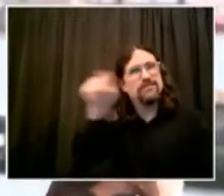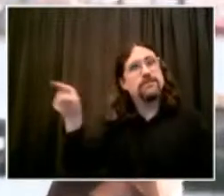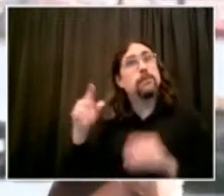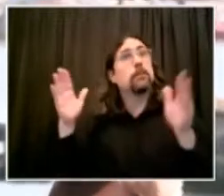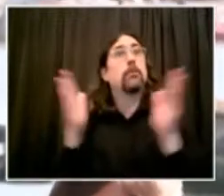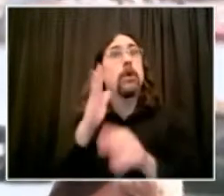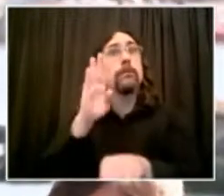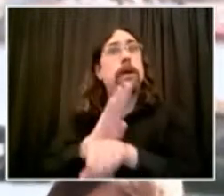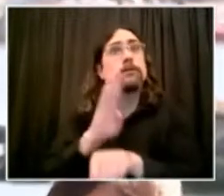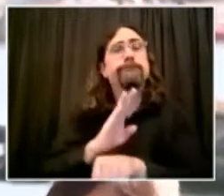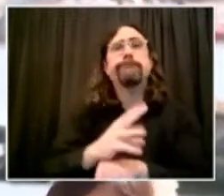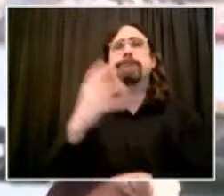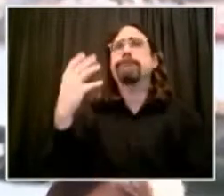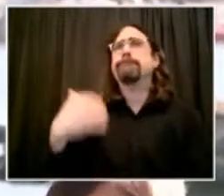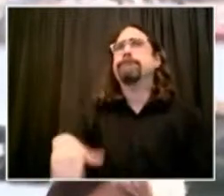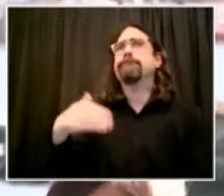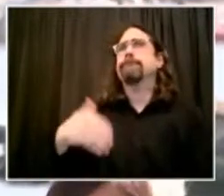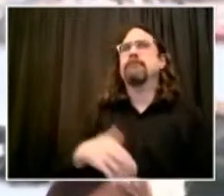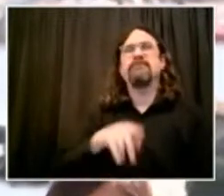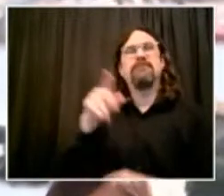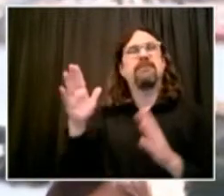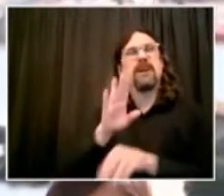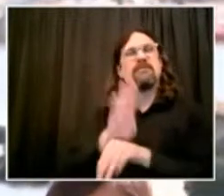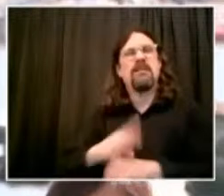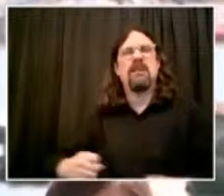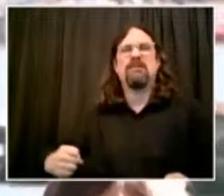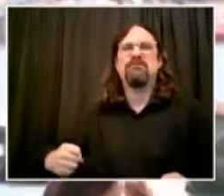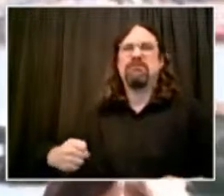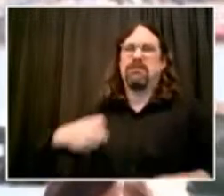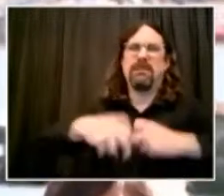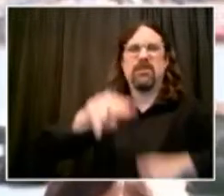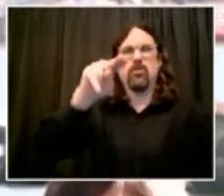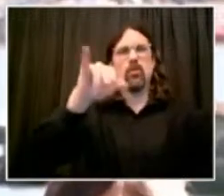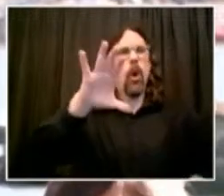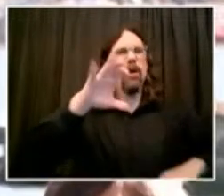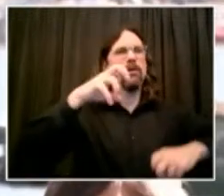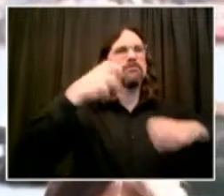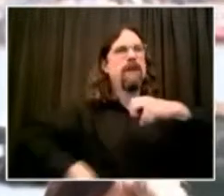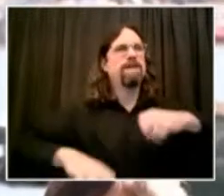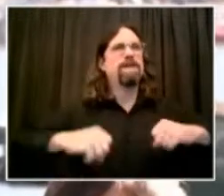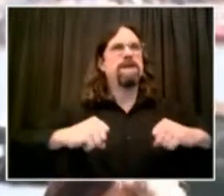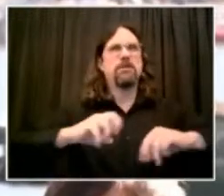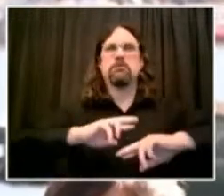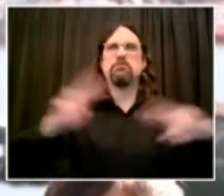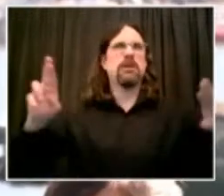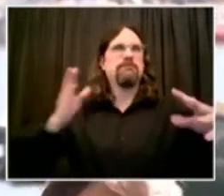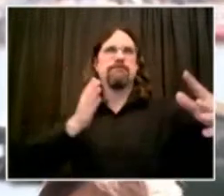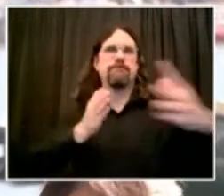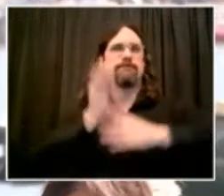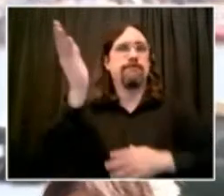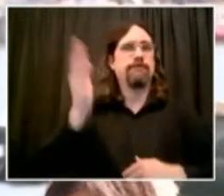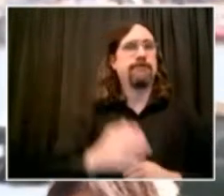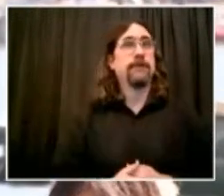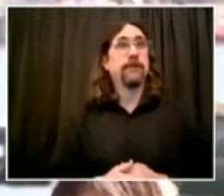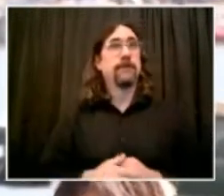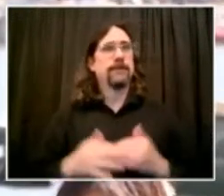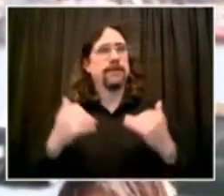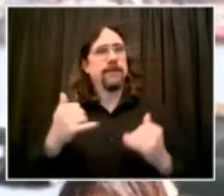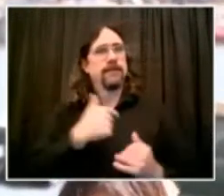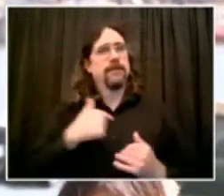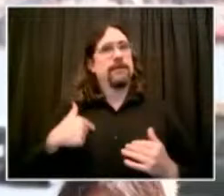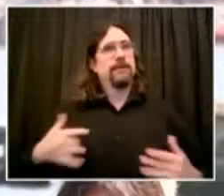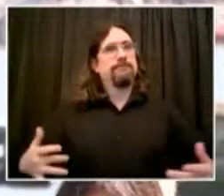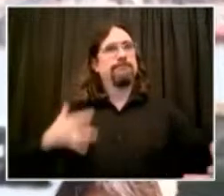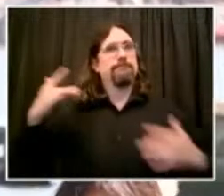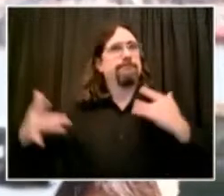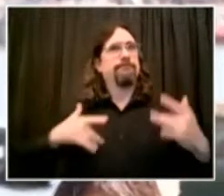and we are excited for this day. This is a day we've been waiting for. As businesses reopen, SBS